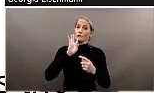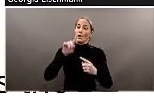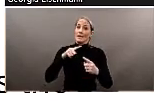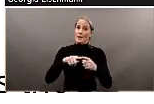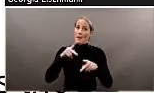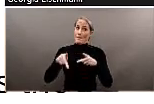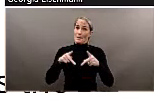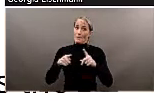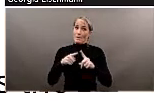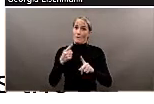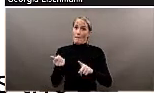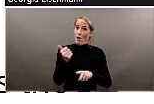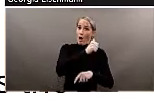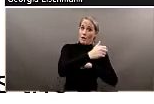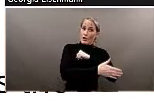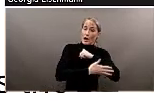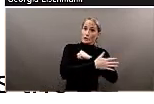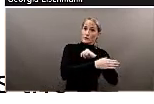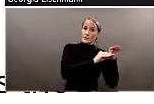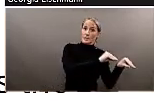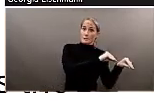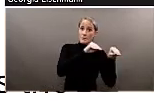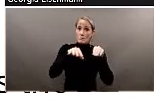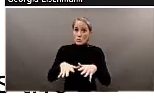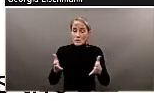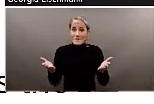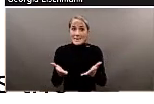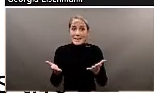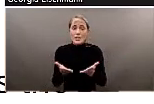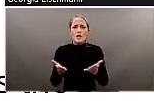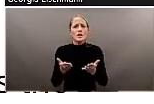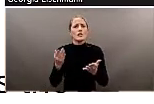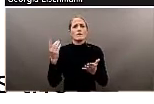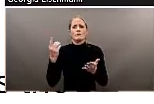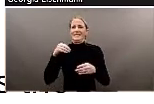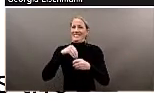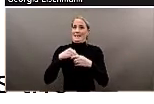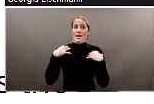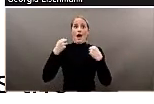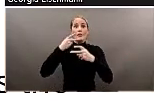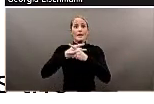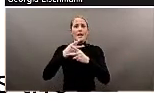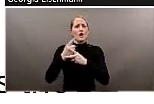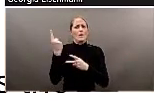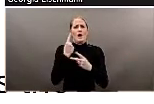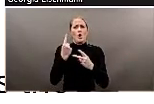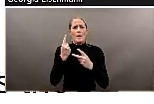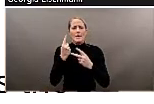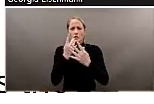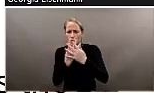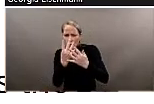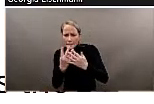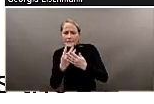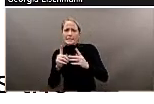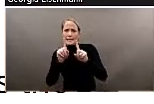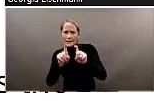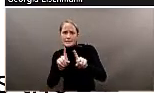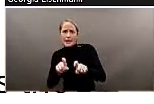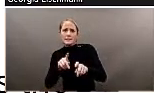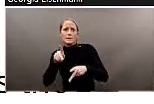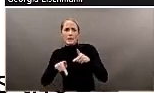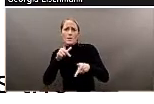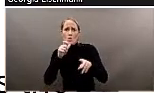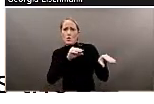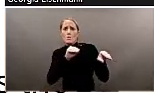some concerns around folks, new arrivals to the country. We've always screened new arrivals to the country. There's always been,